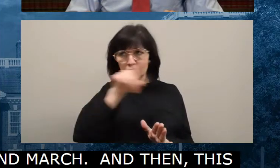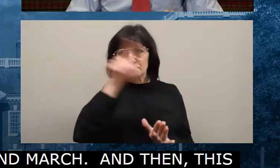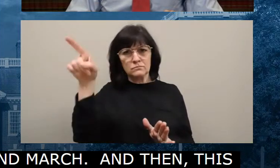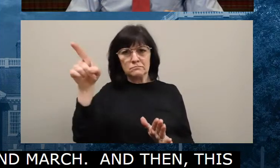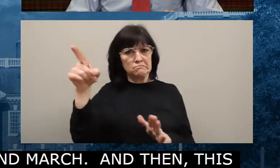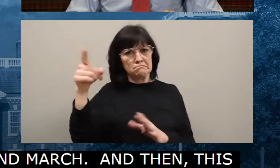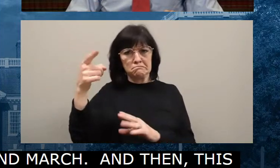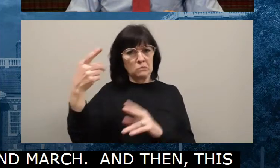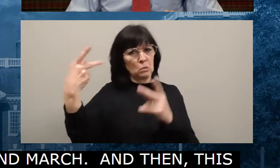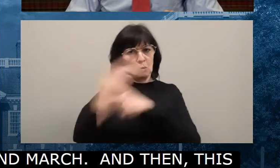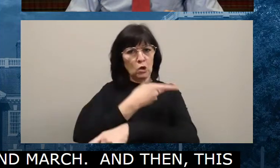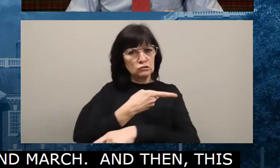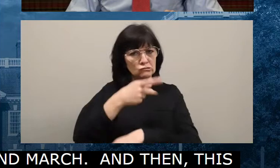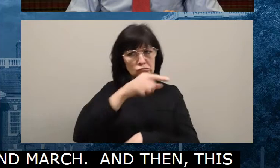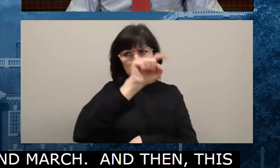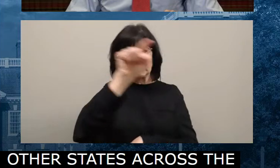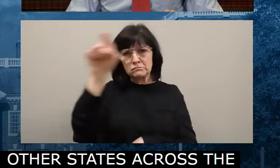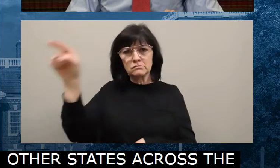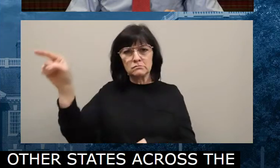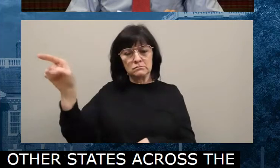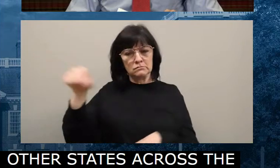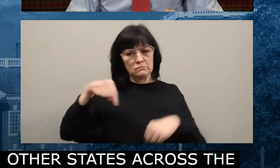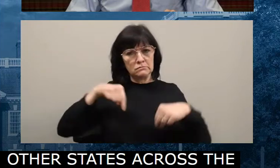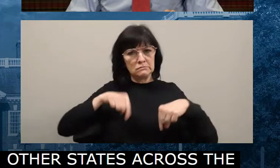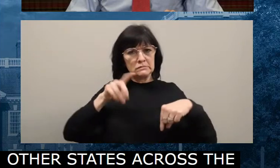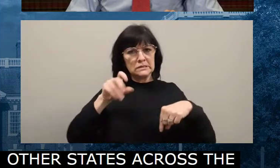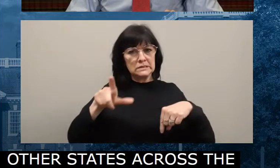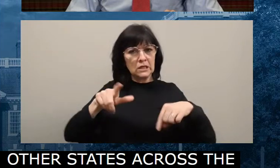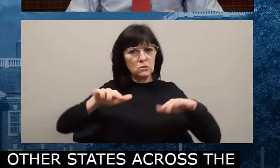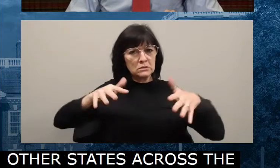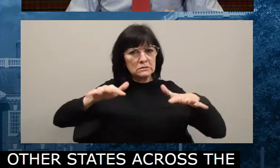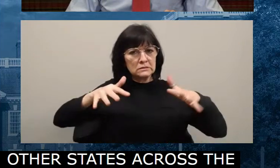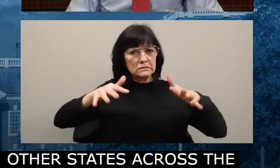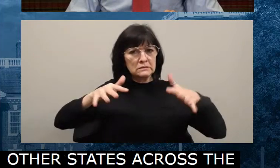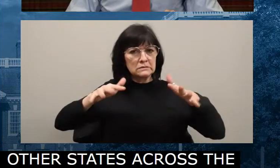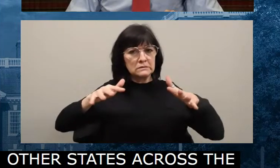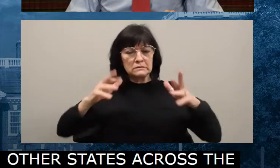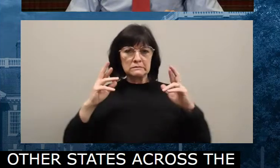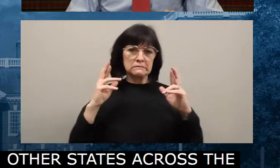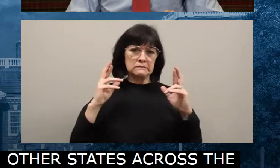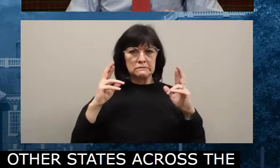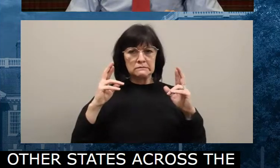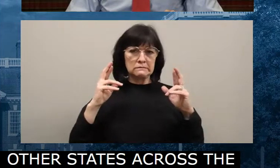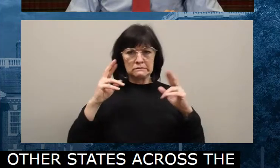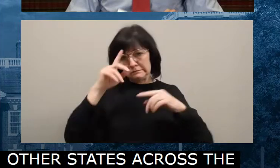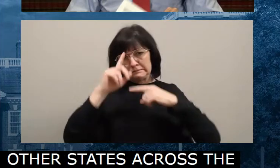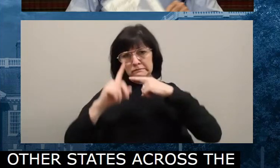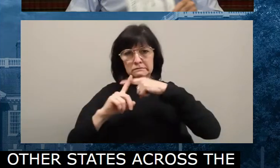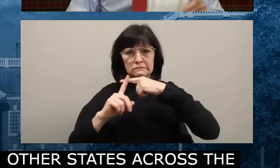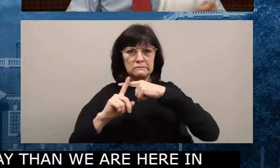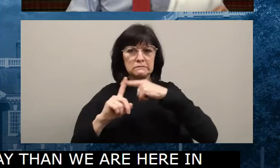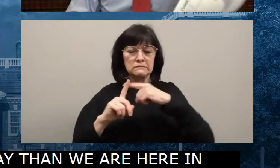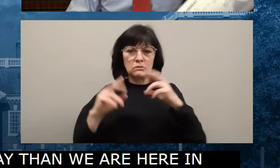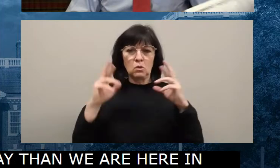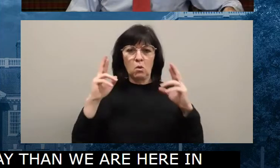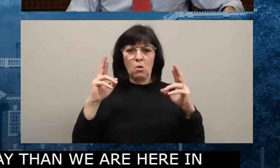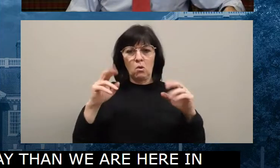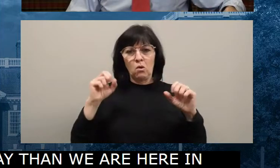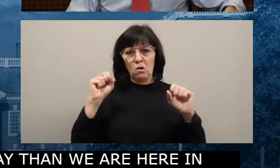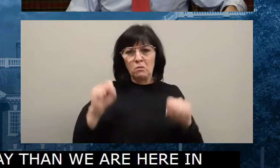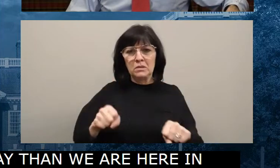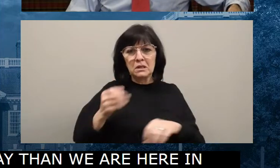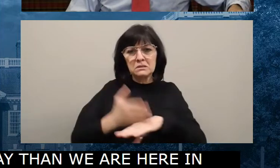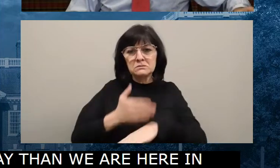are here in Delaware. And so we need to lean into this to make sure that we can flatten this out and get to a better